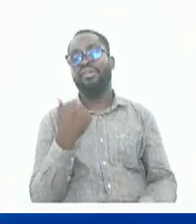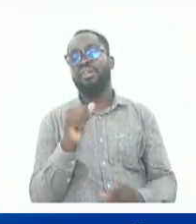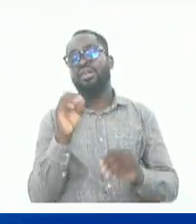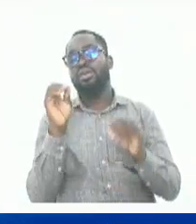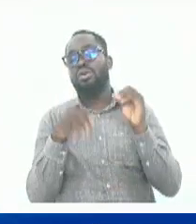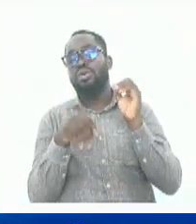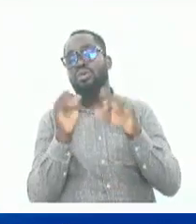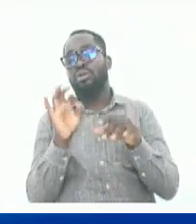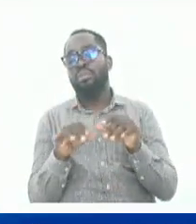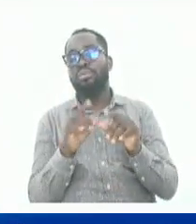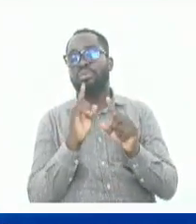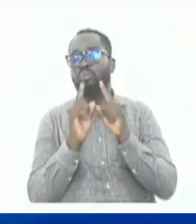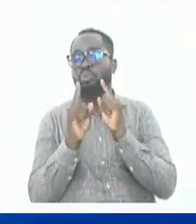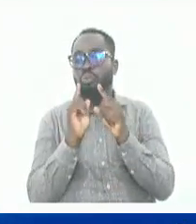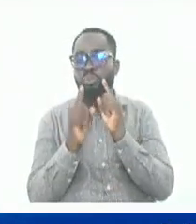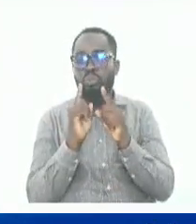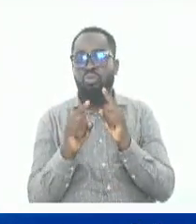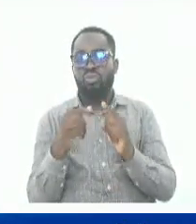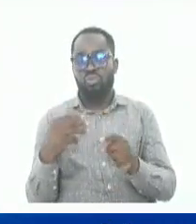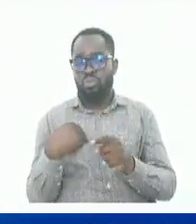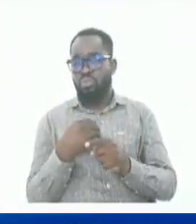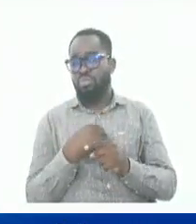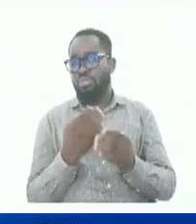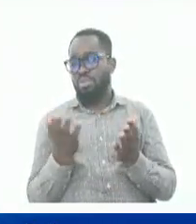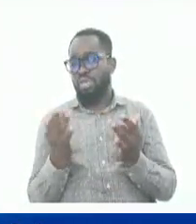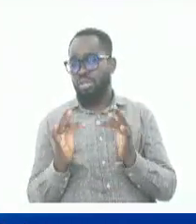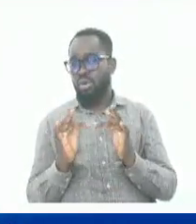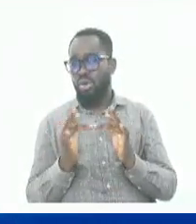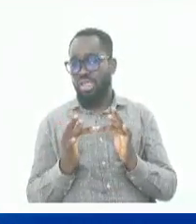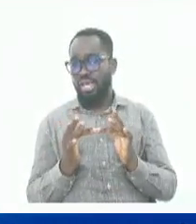or remarks from members online.